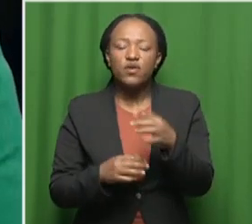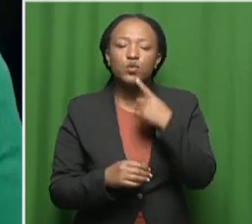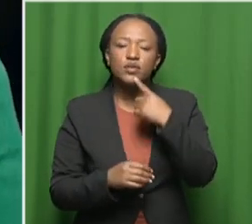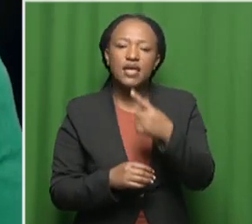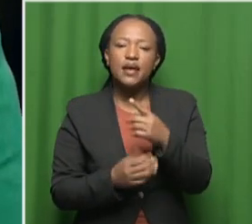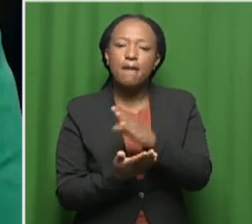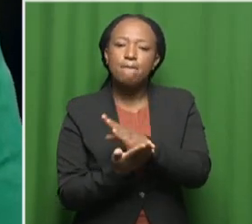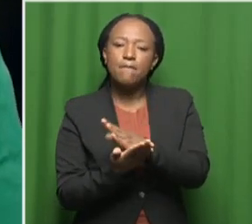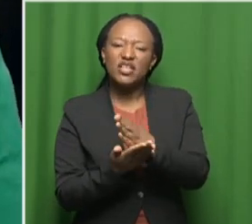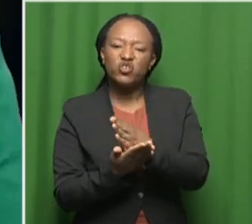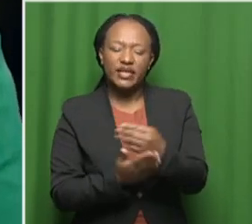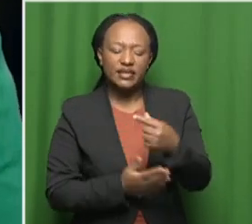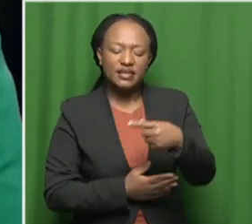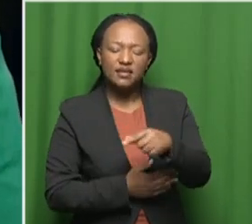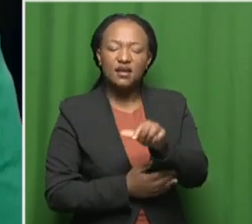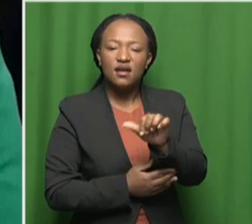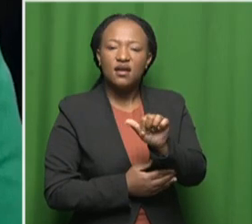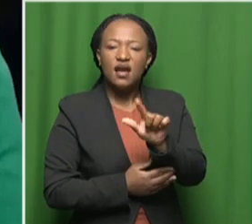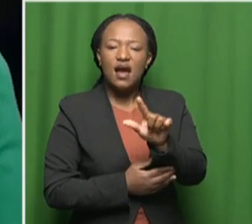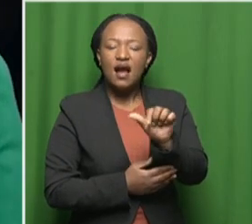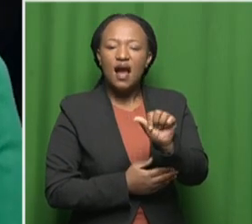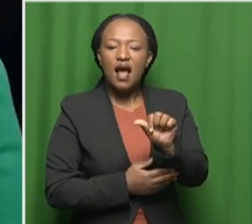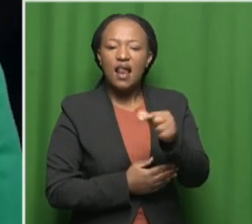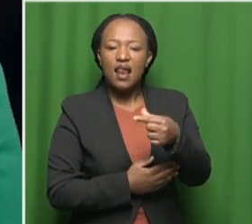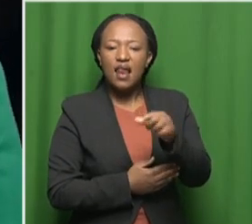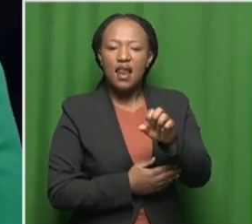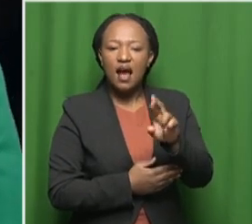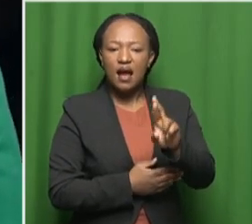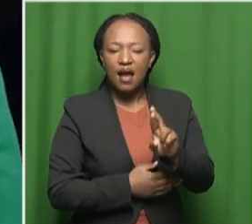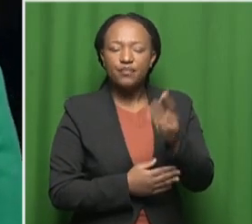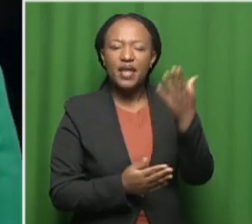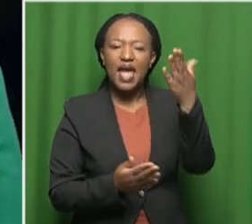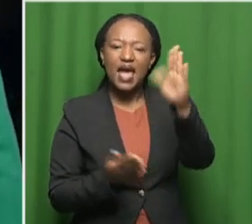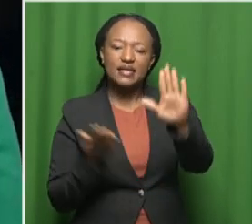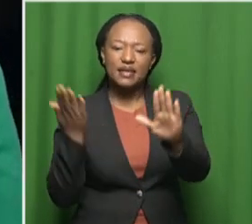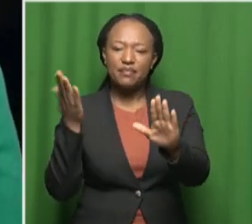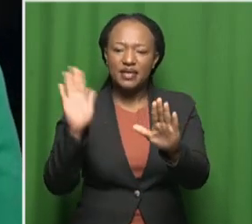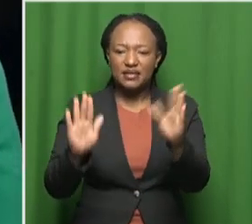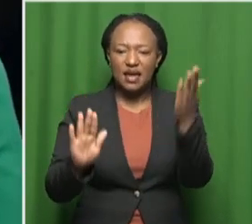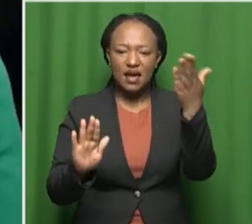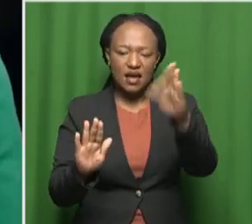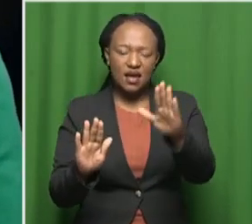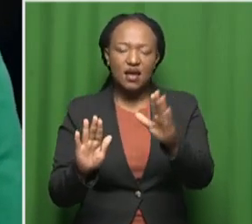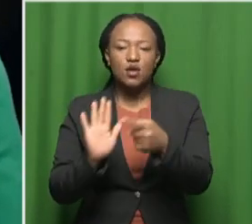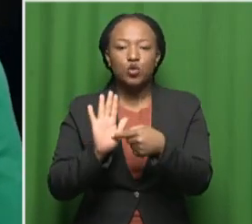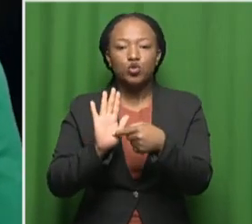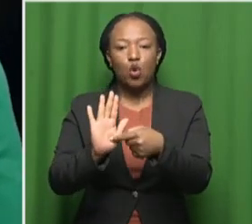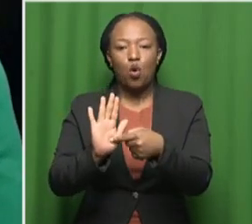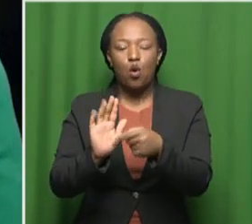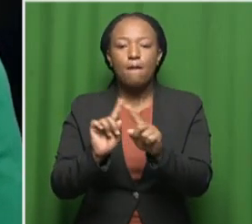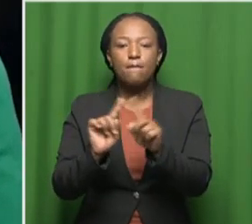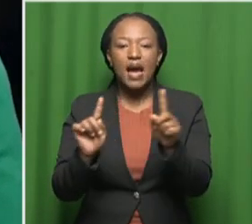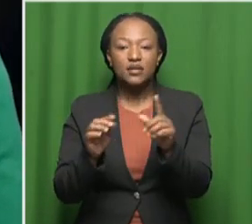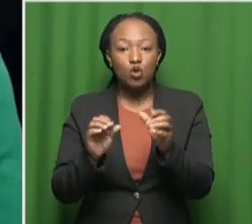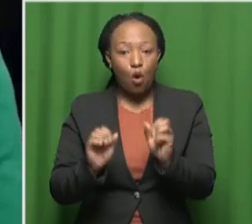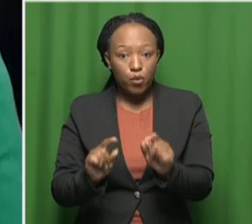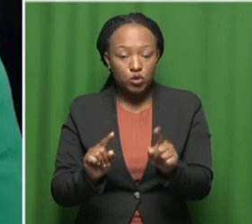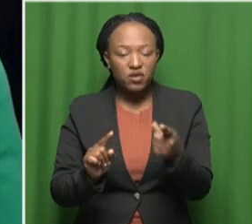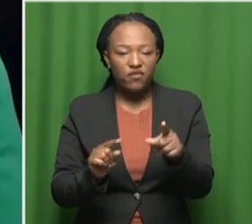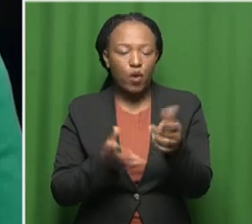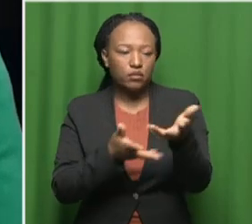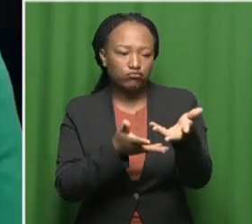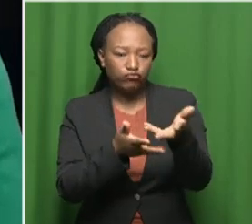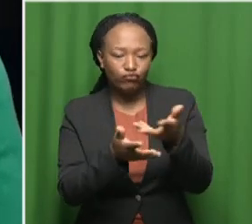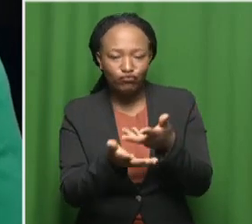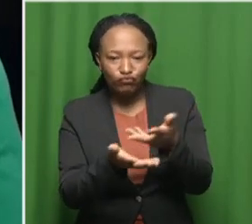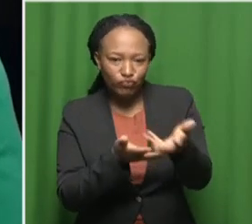We have more than 200 exhibitors that are there. It's not only an opportunity to showcase products, it's an opportunity for networking. And of